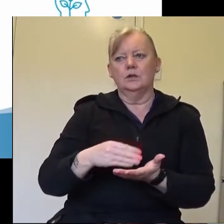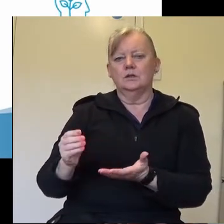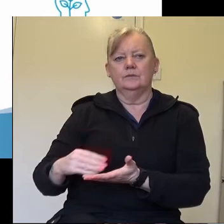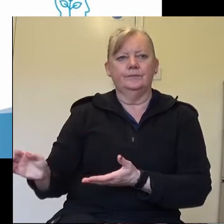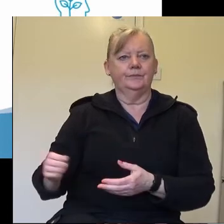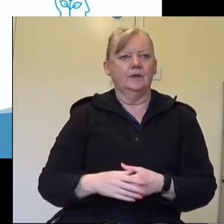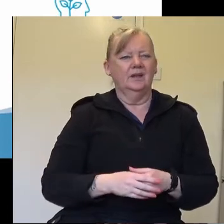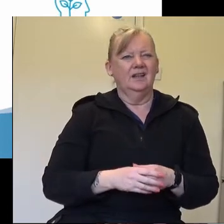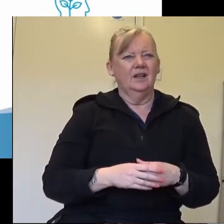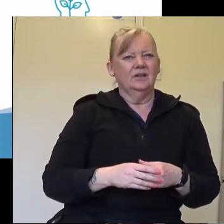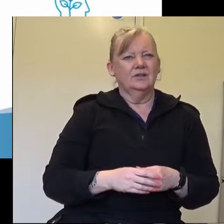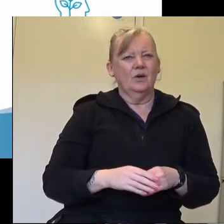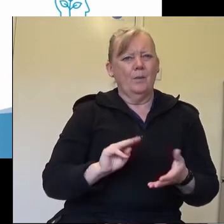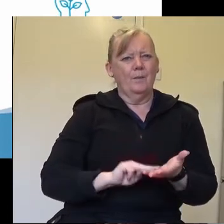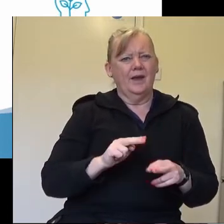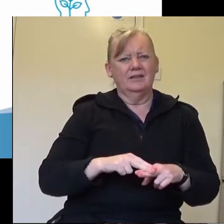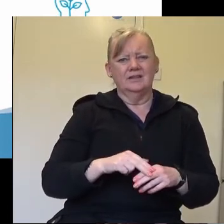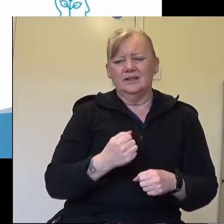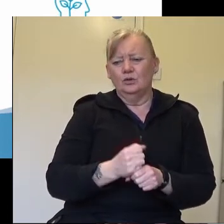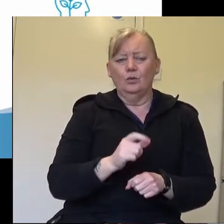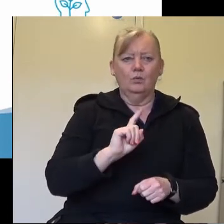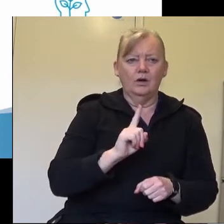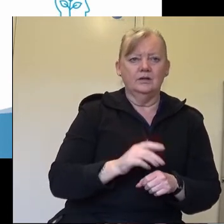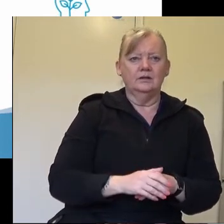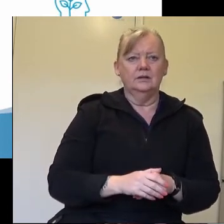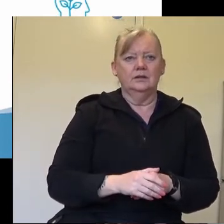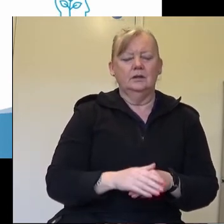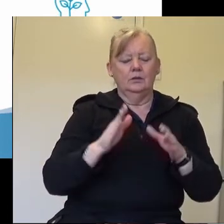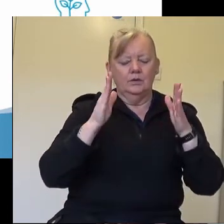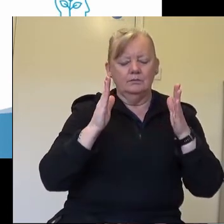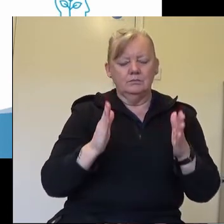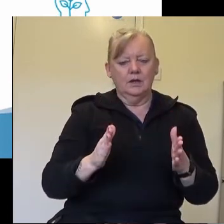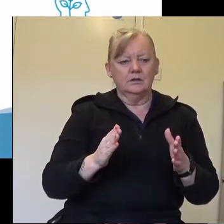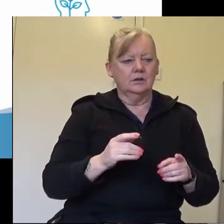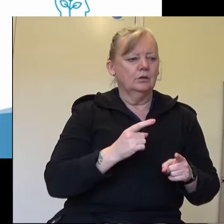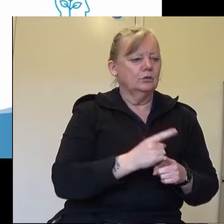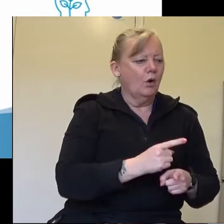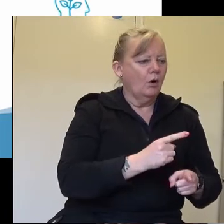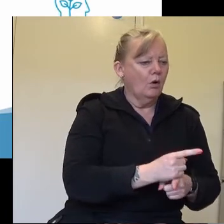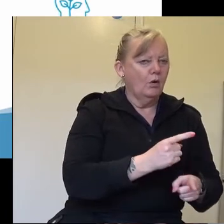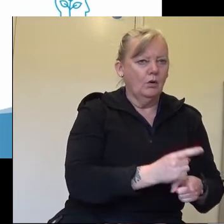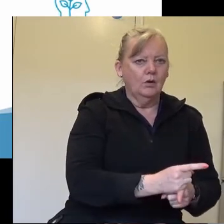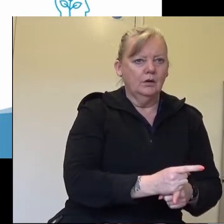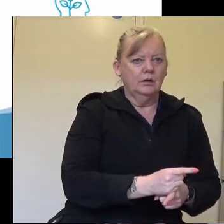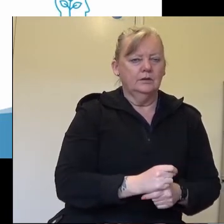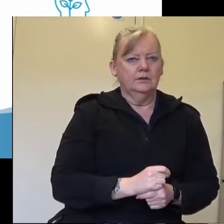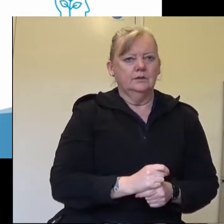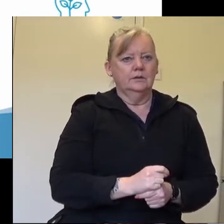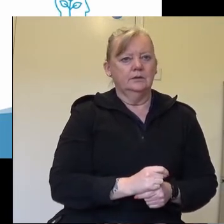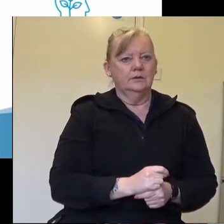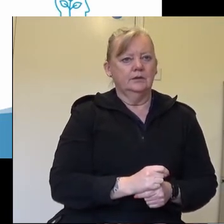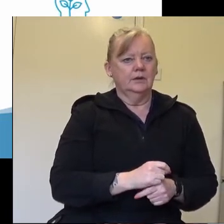networks. So what can we do as parents? We have to talk to our